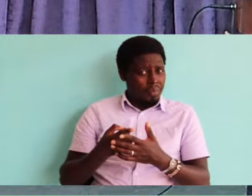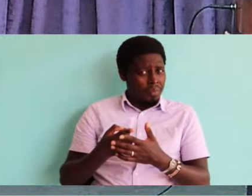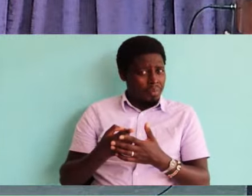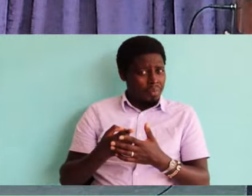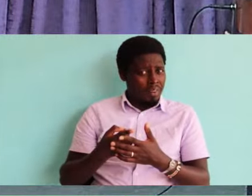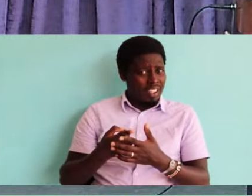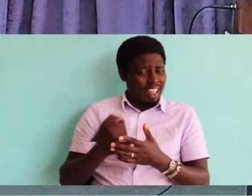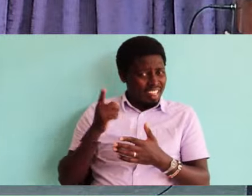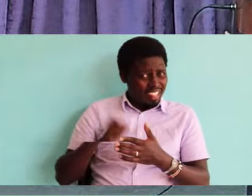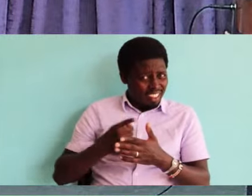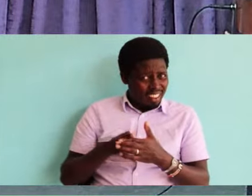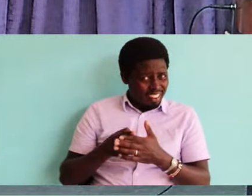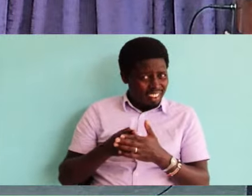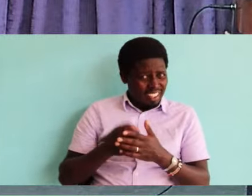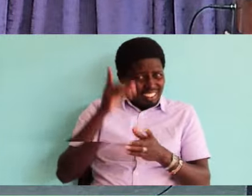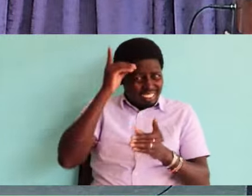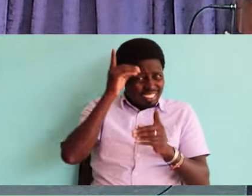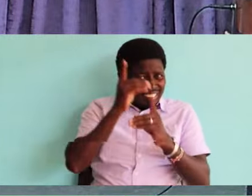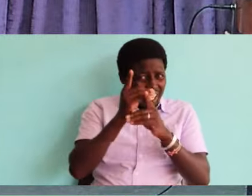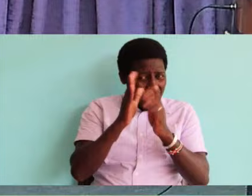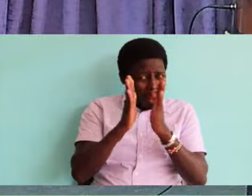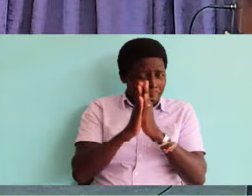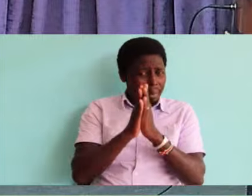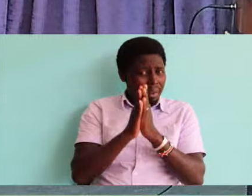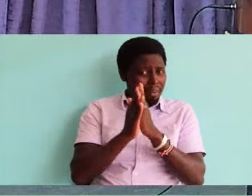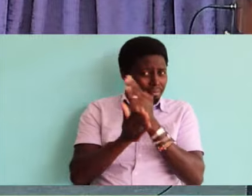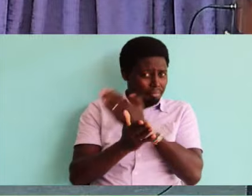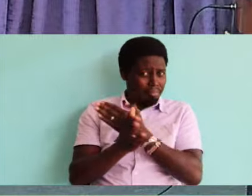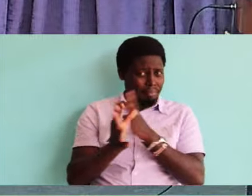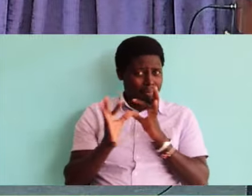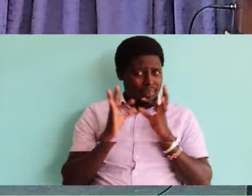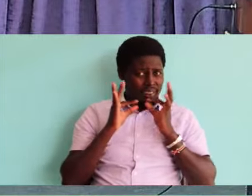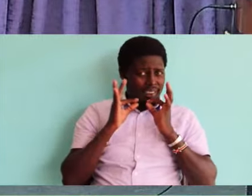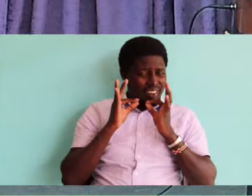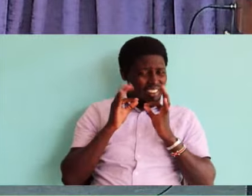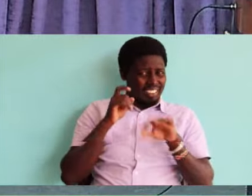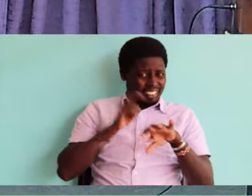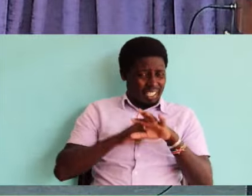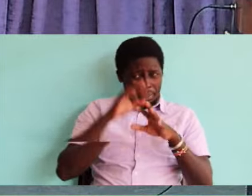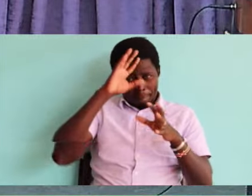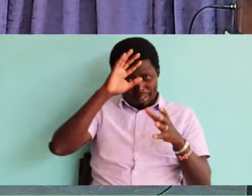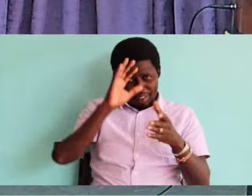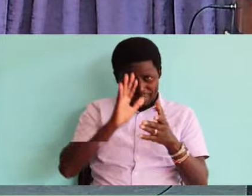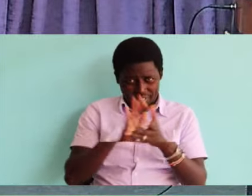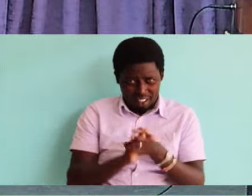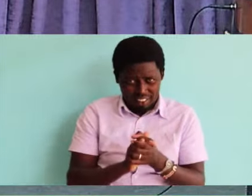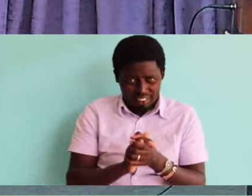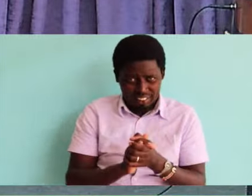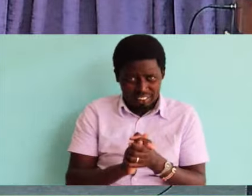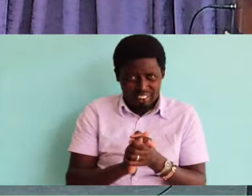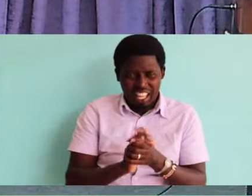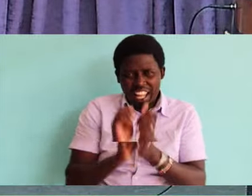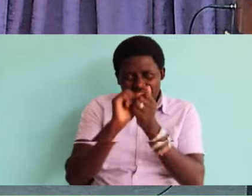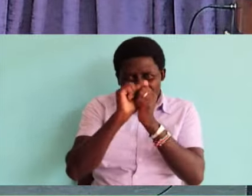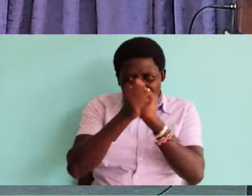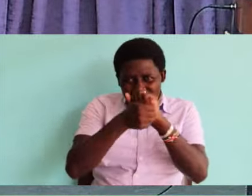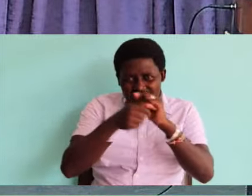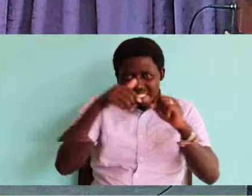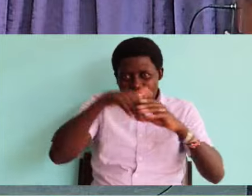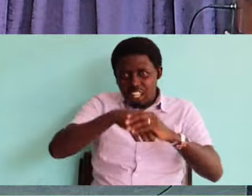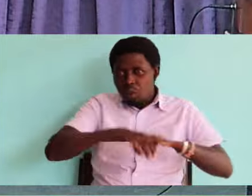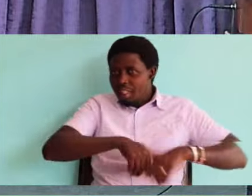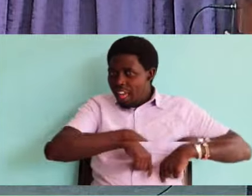my desire and my prayer. As believers get renewed and transformed in their hearts,